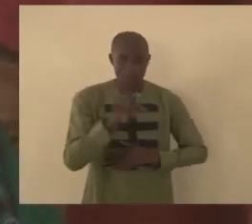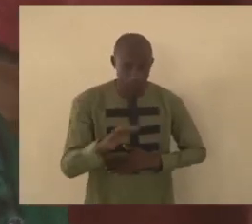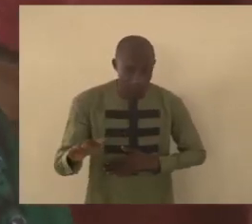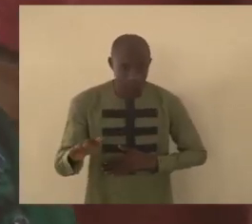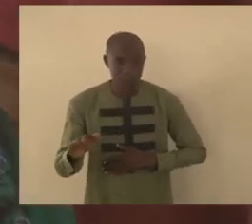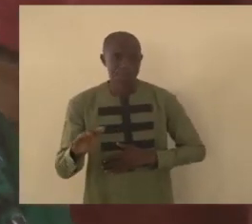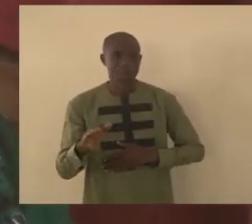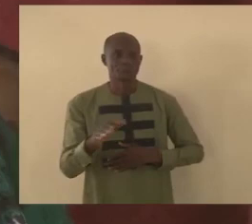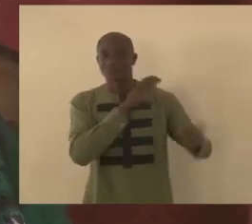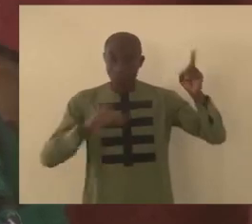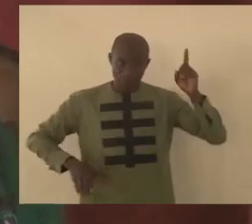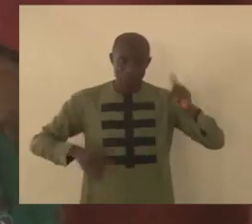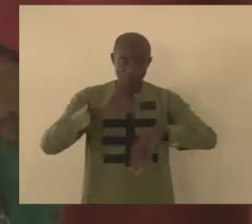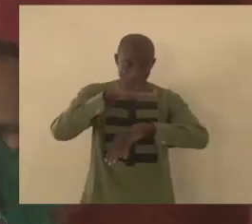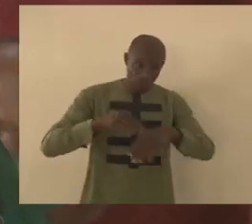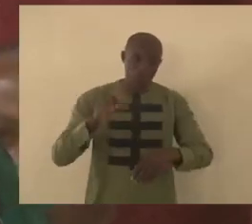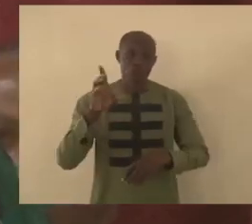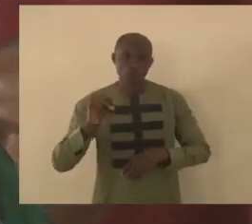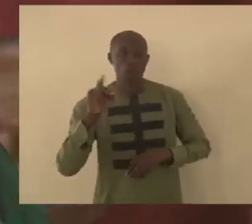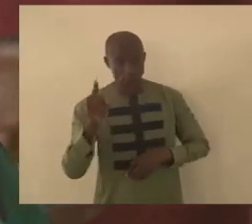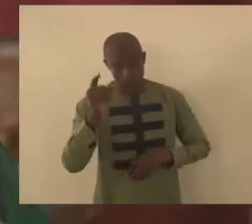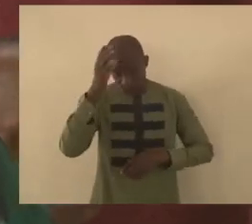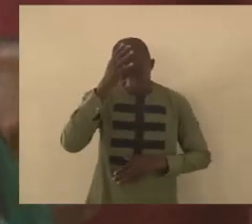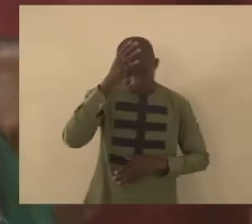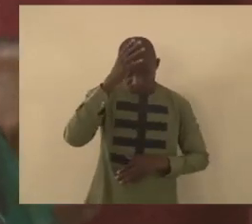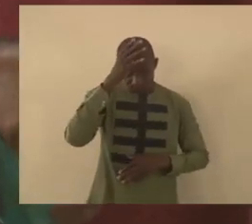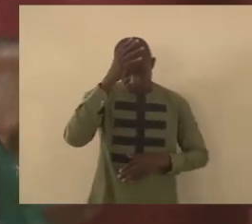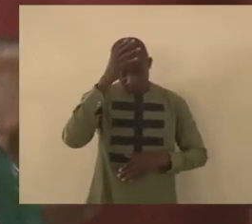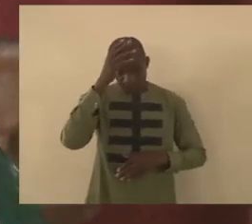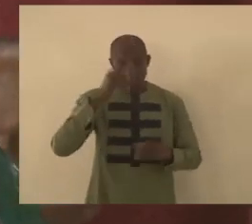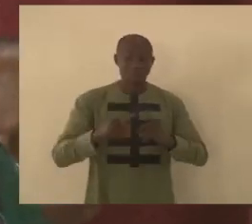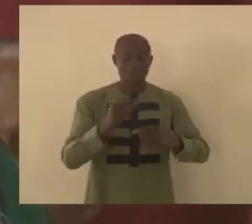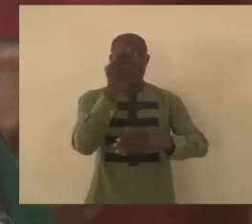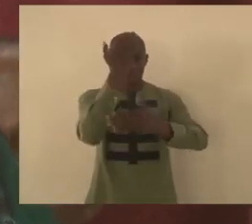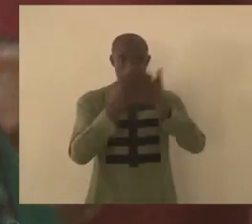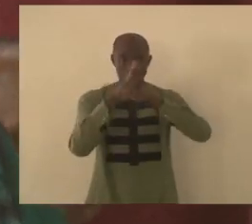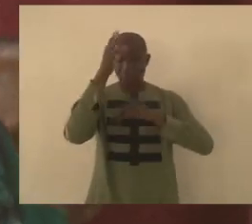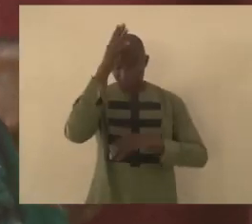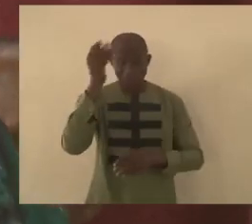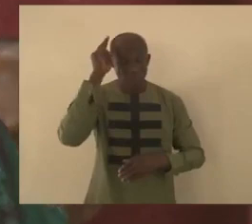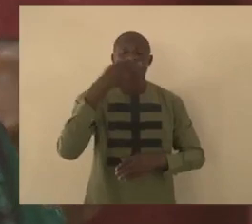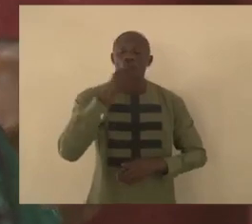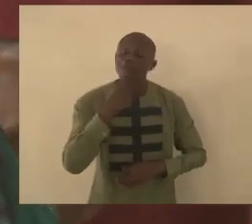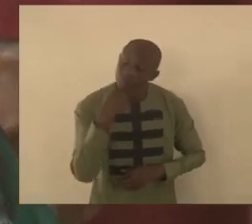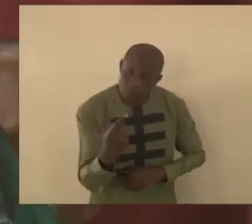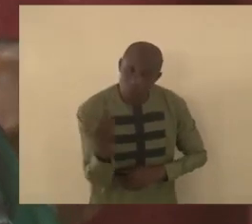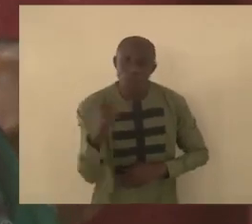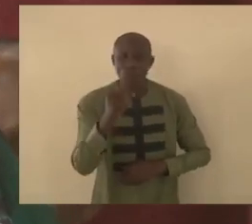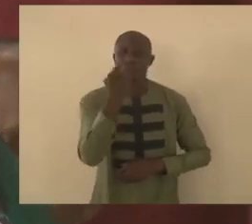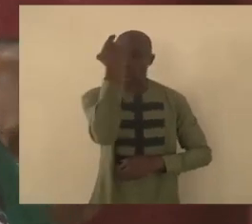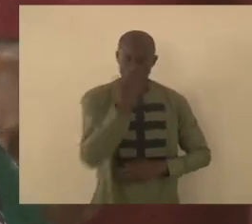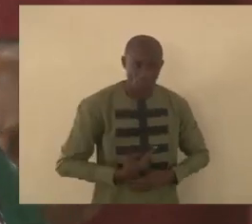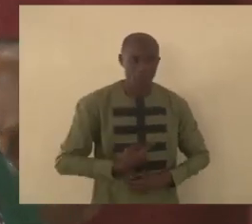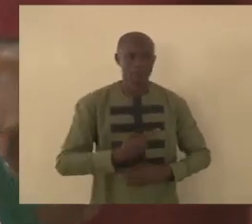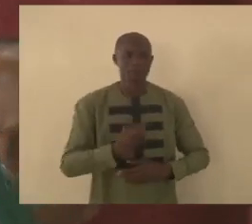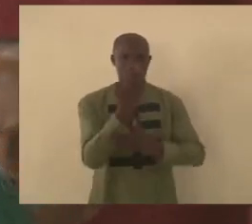children. And when Christ is saying, call no one father, but call, you know, the Heavenly Father your father, he was saying that only